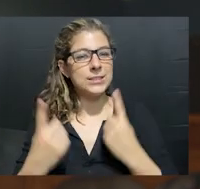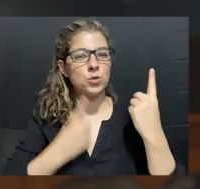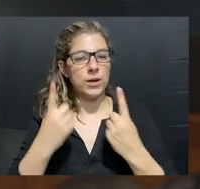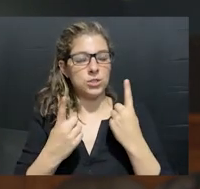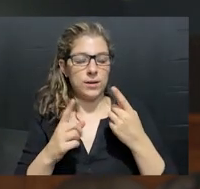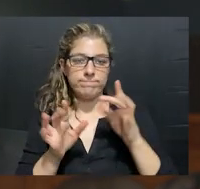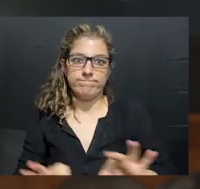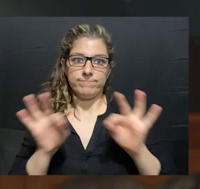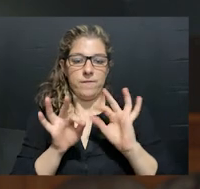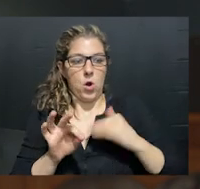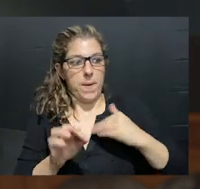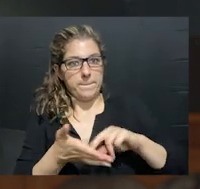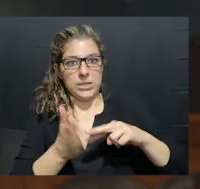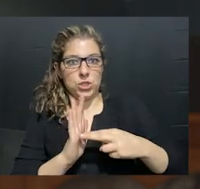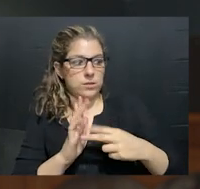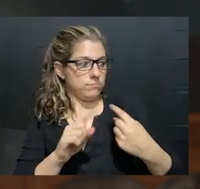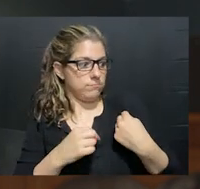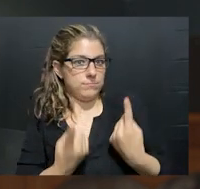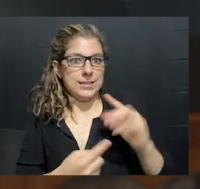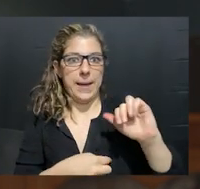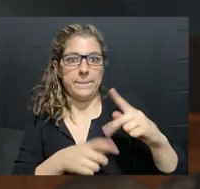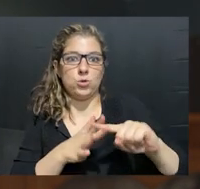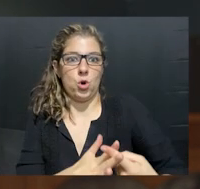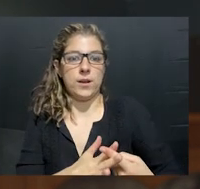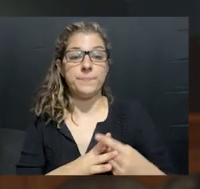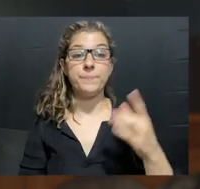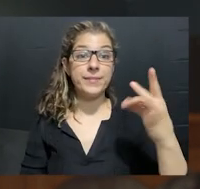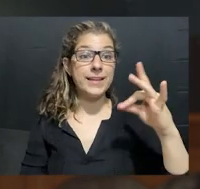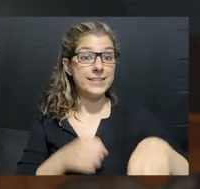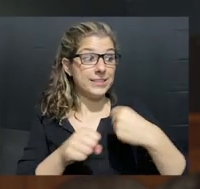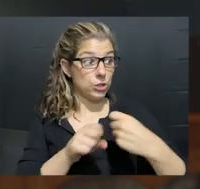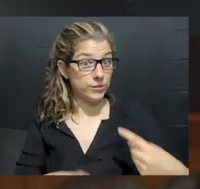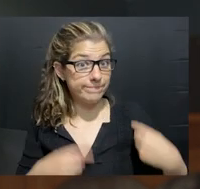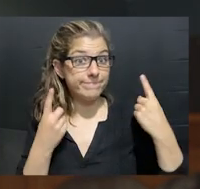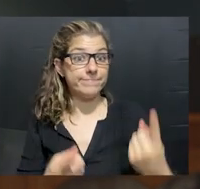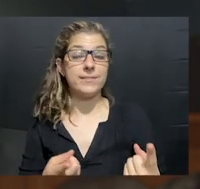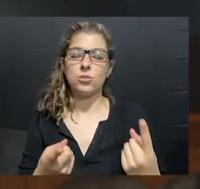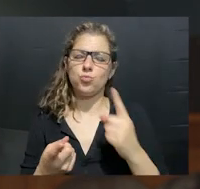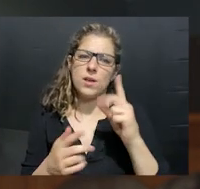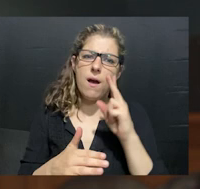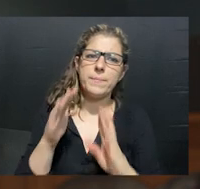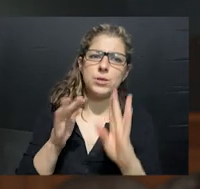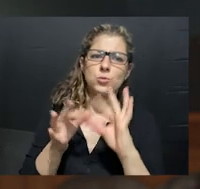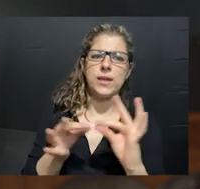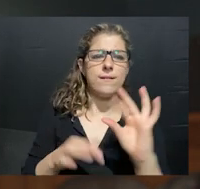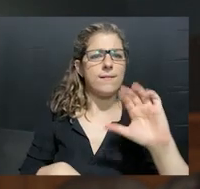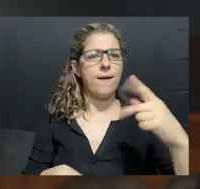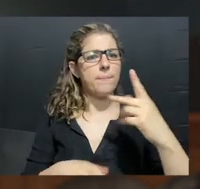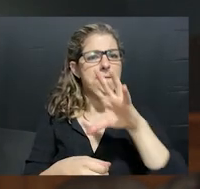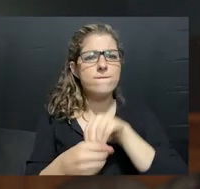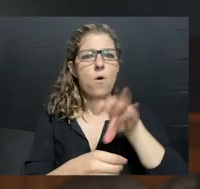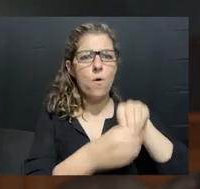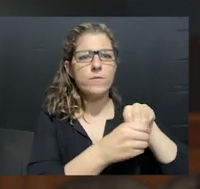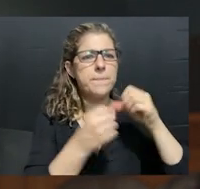been at the crux of our mission since CAP started. 18 years have passed, and it's humbling to say that CAP's been